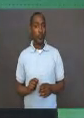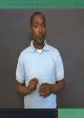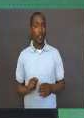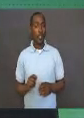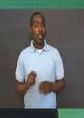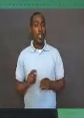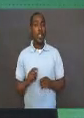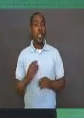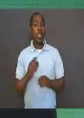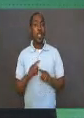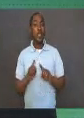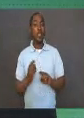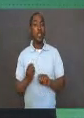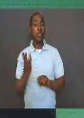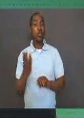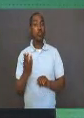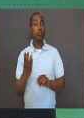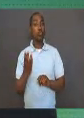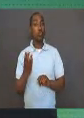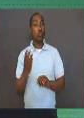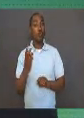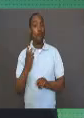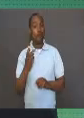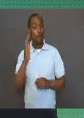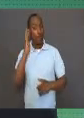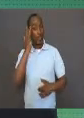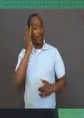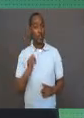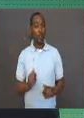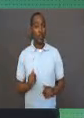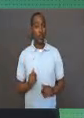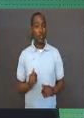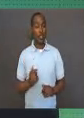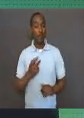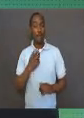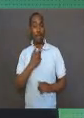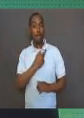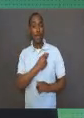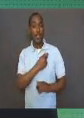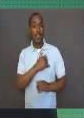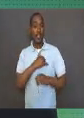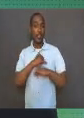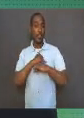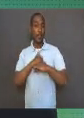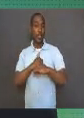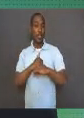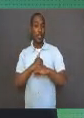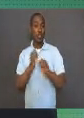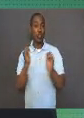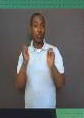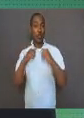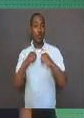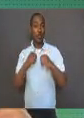There are many different types of diseases that vaccines can fight